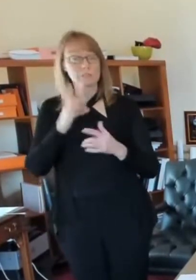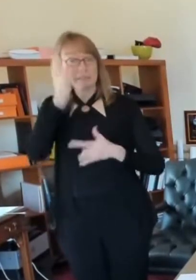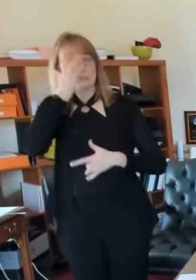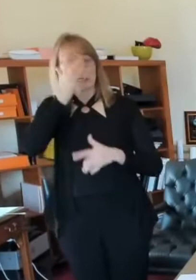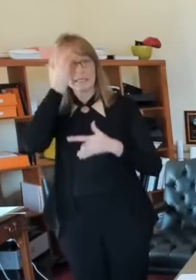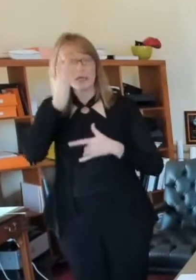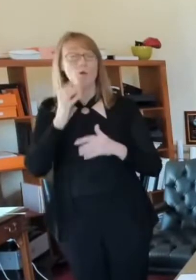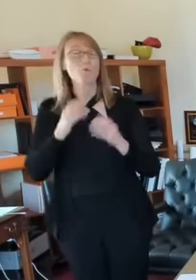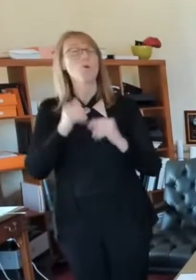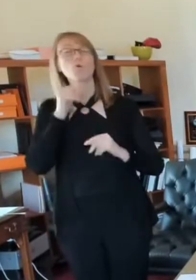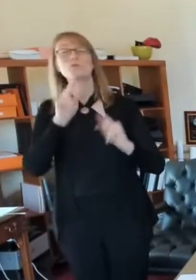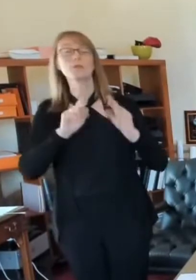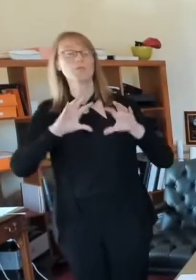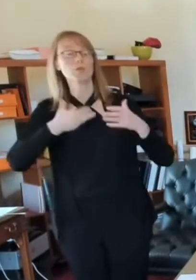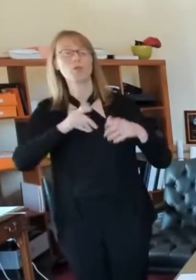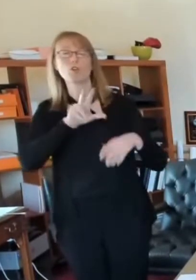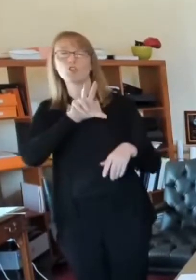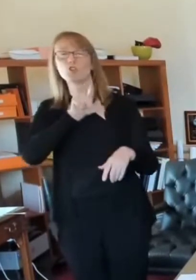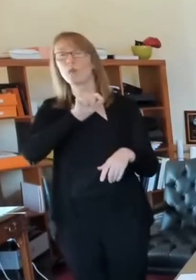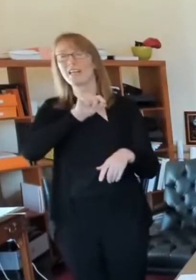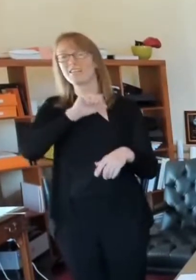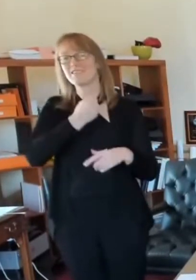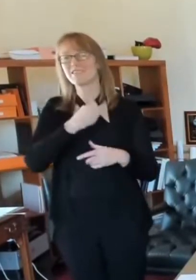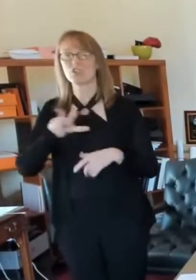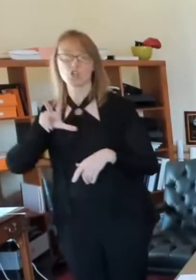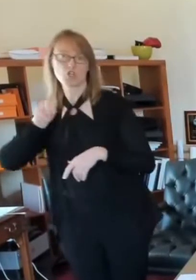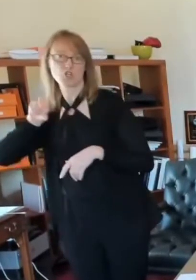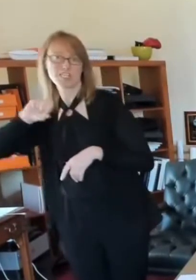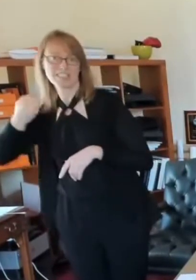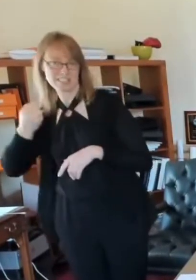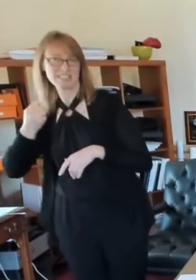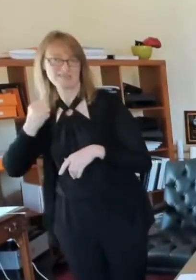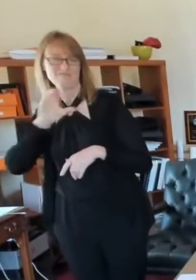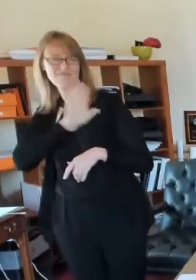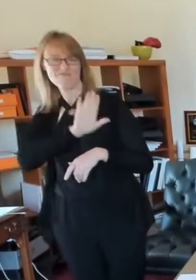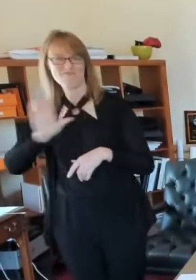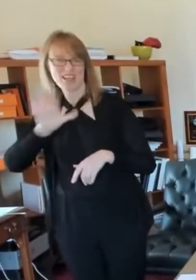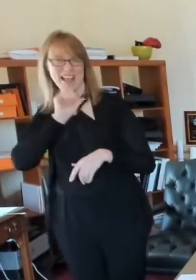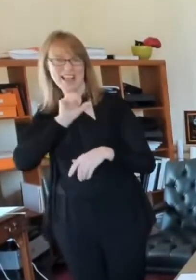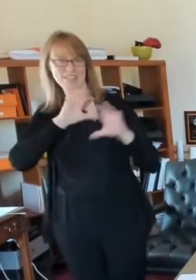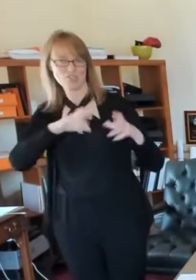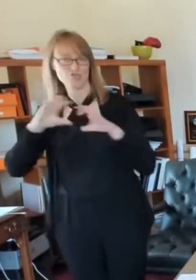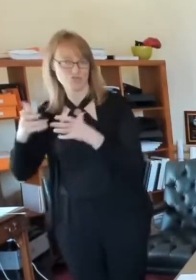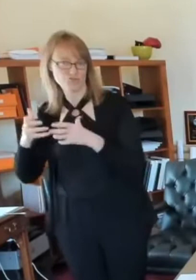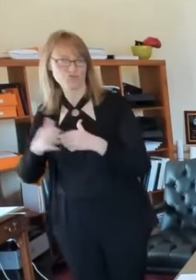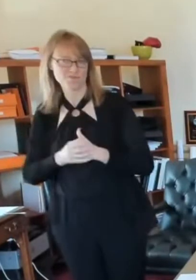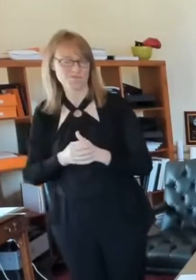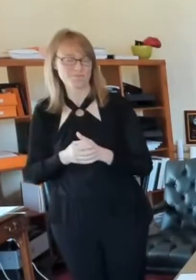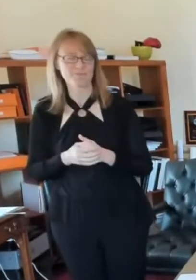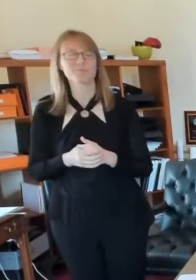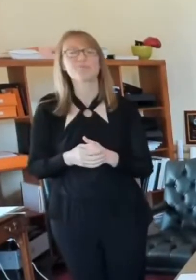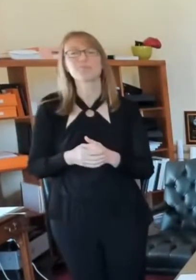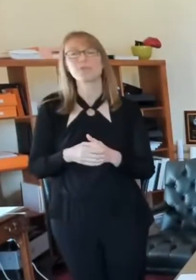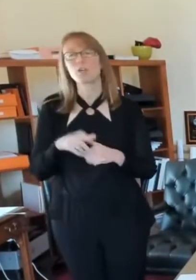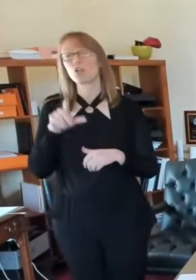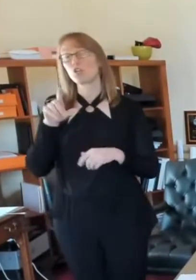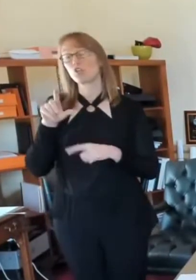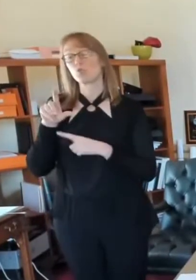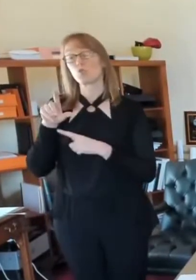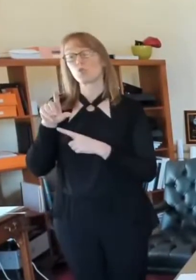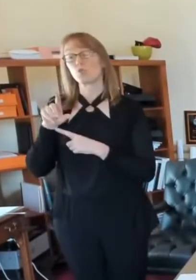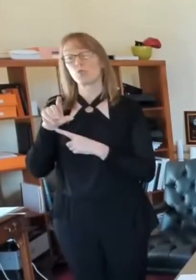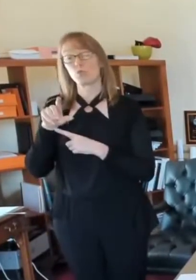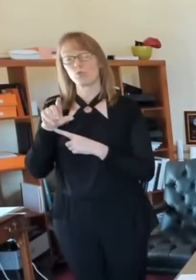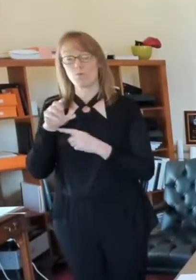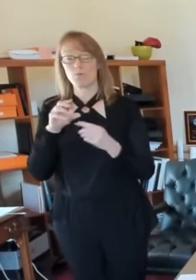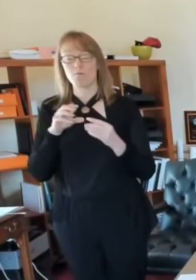their 20s, close to 30% of all the positive cases are people in their 20s. And about 20% of all the